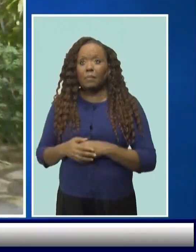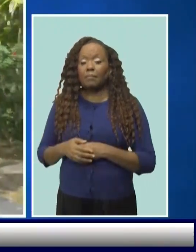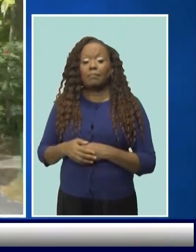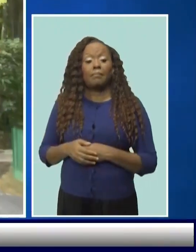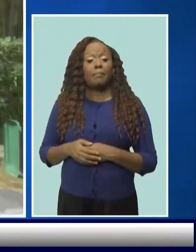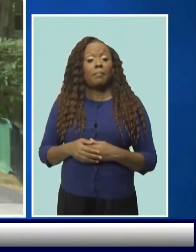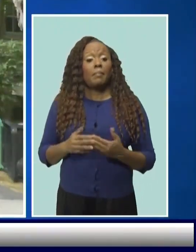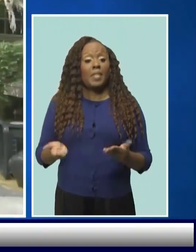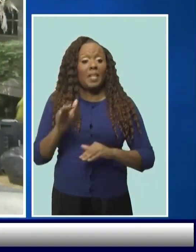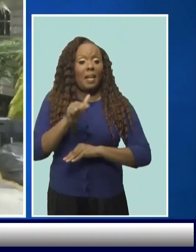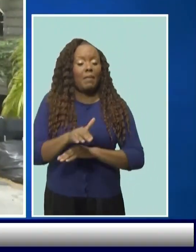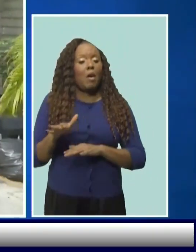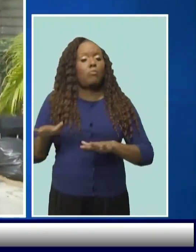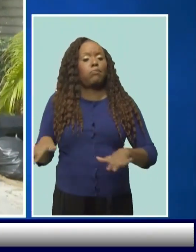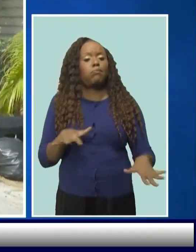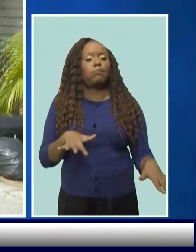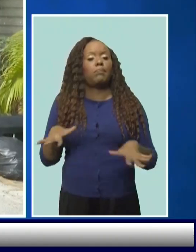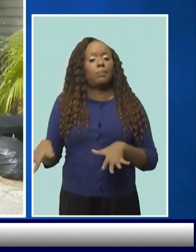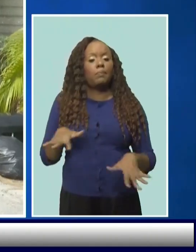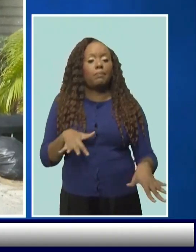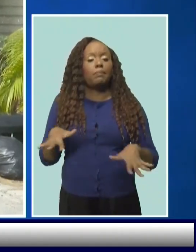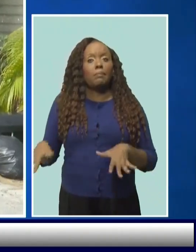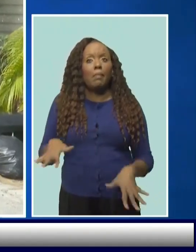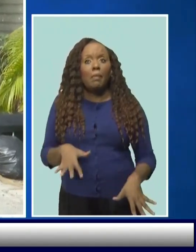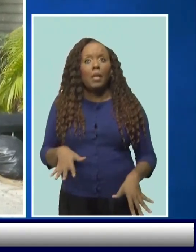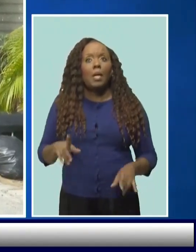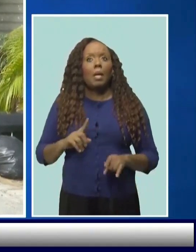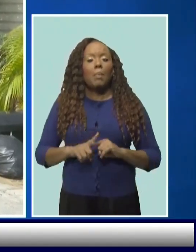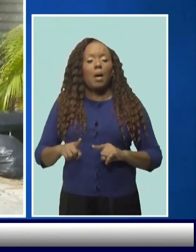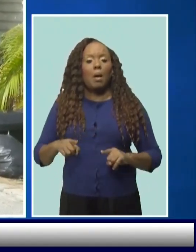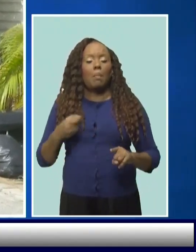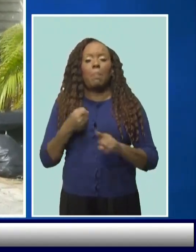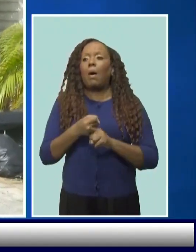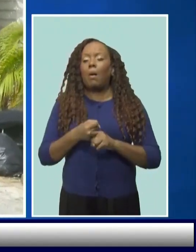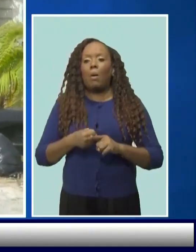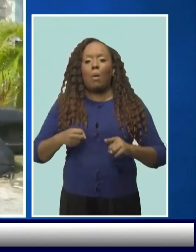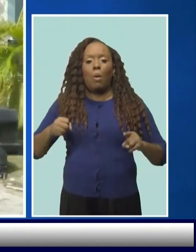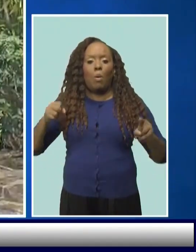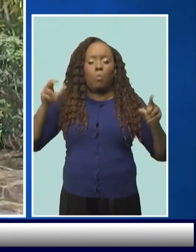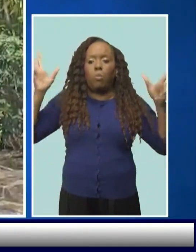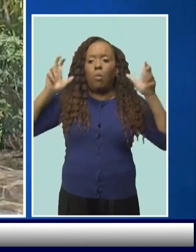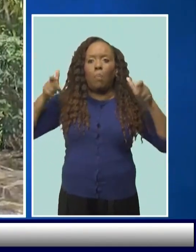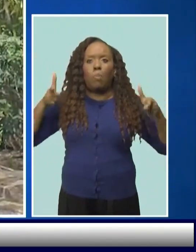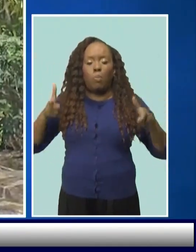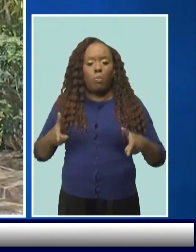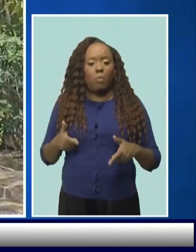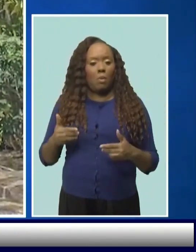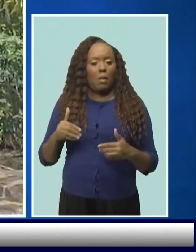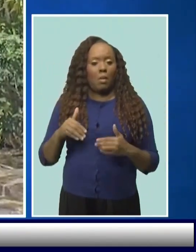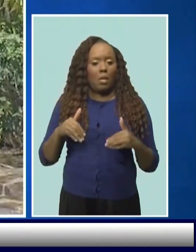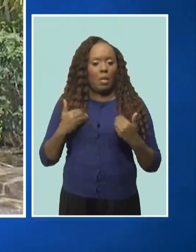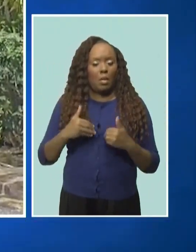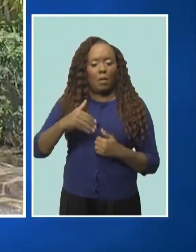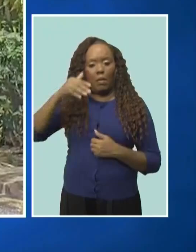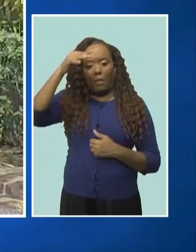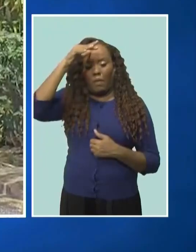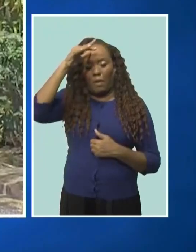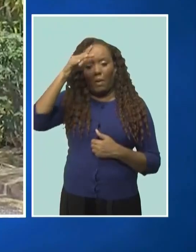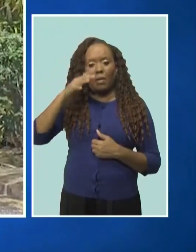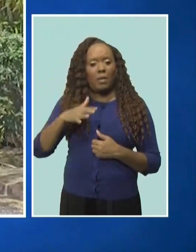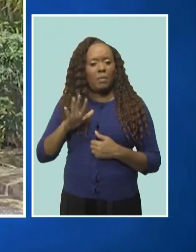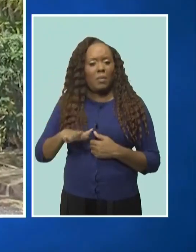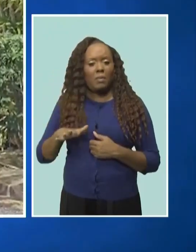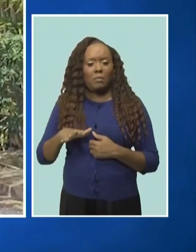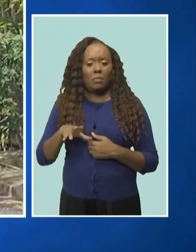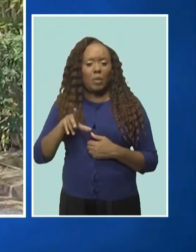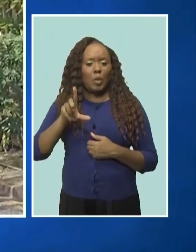in this shed turned into an unexpected moment of gun violence, which eventually claimed the life of a young father believed to be in his mid